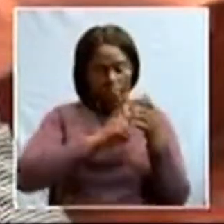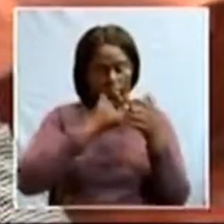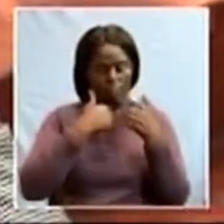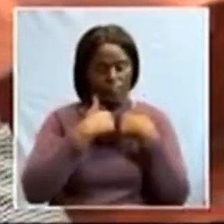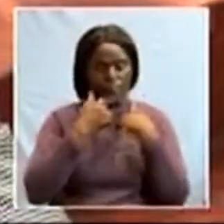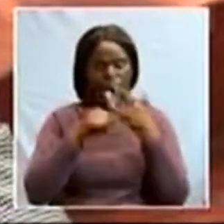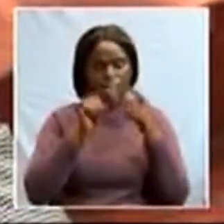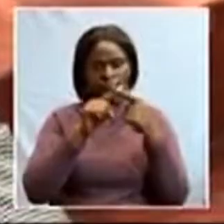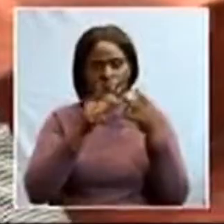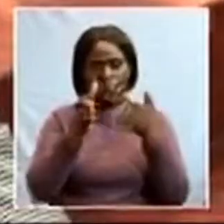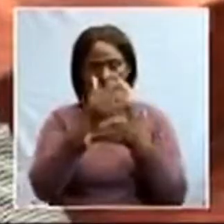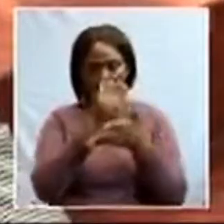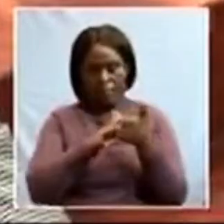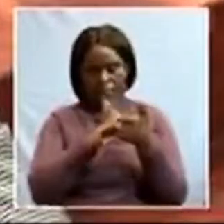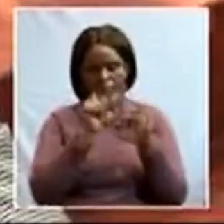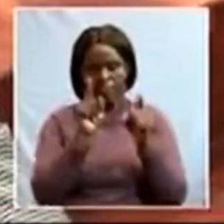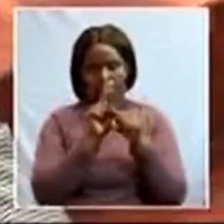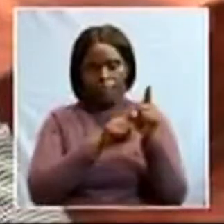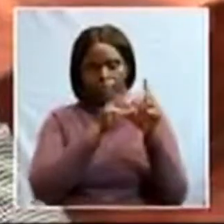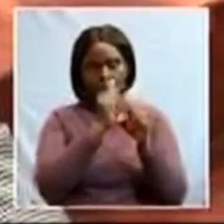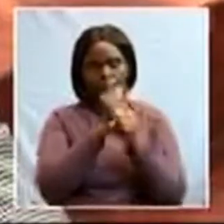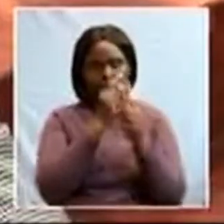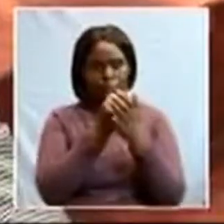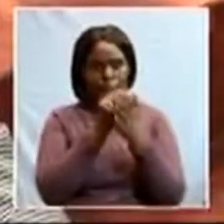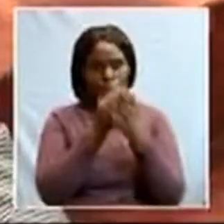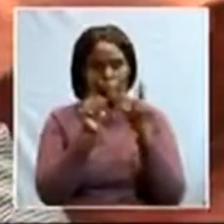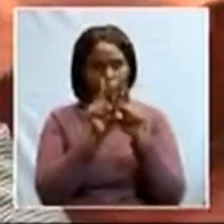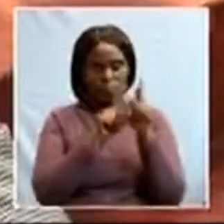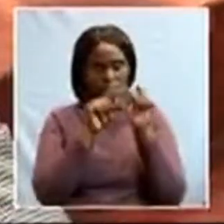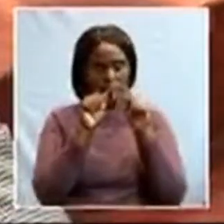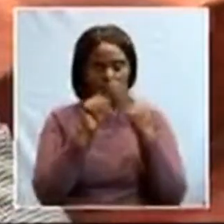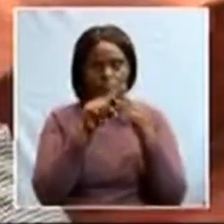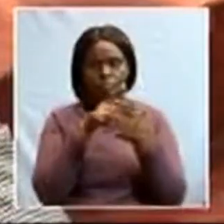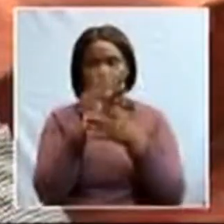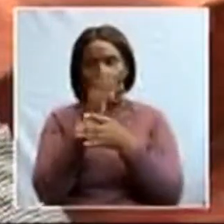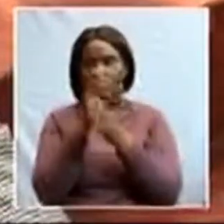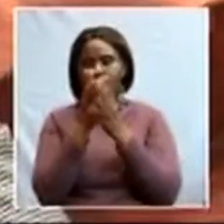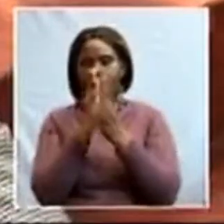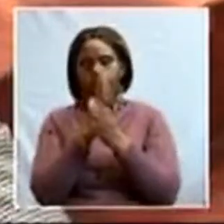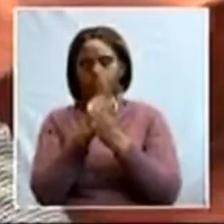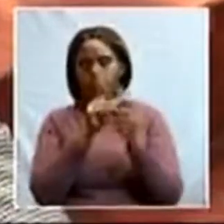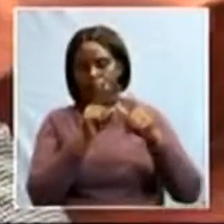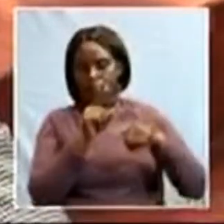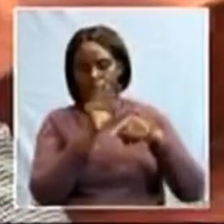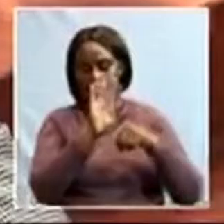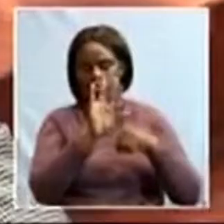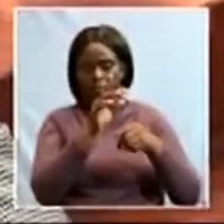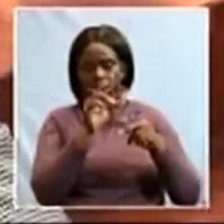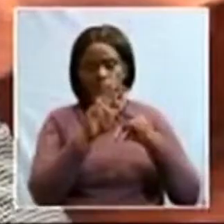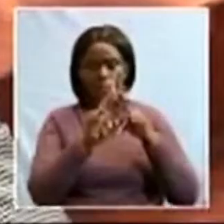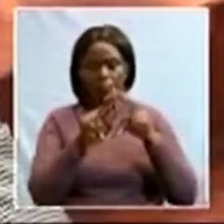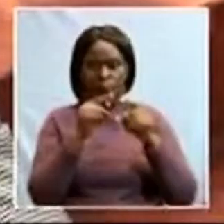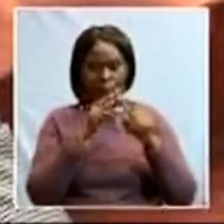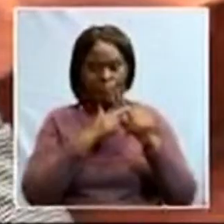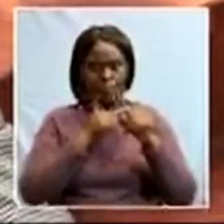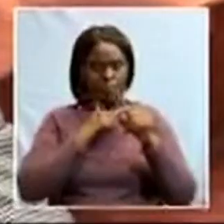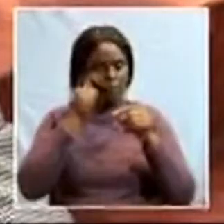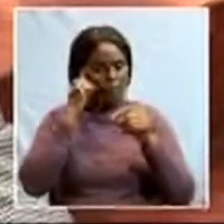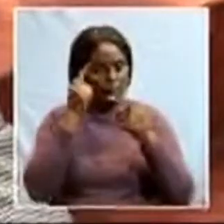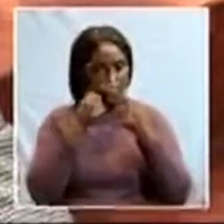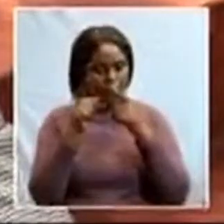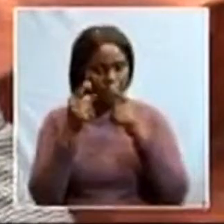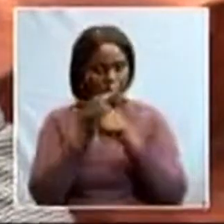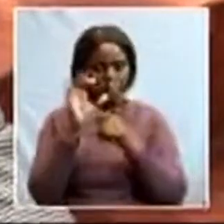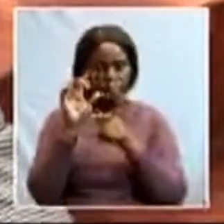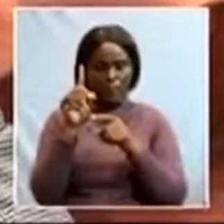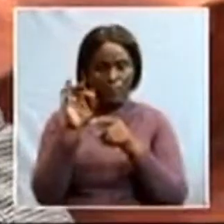to mobilize ourselves so that we get the monies and then be able to pay the contract. So that was the delay that was there, Chair. I think it is a bit different from CDF